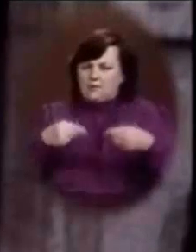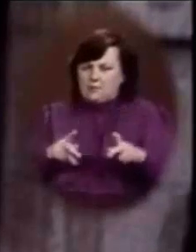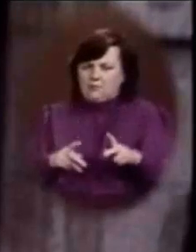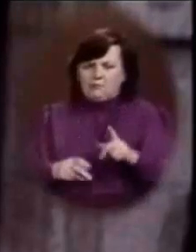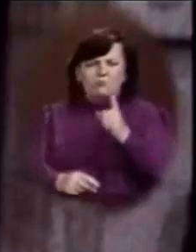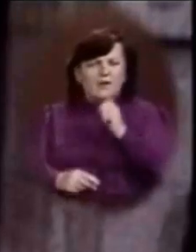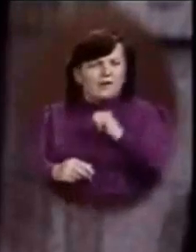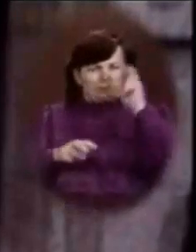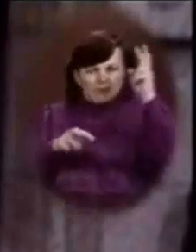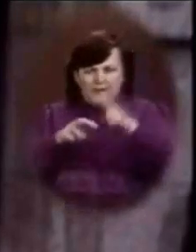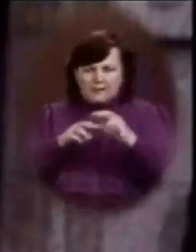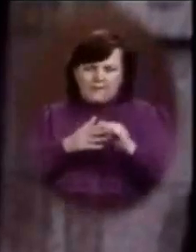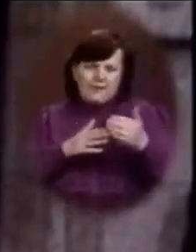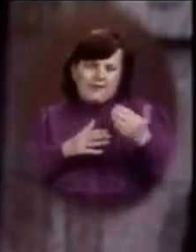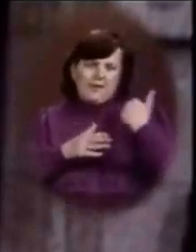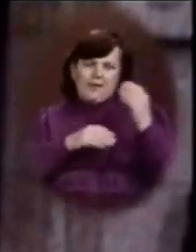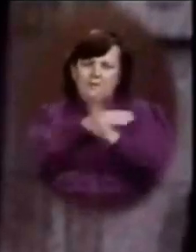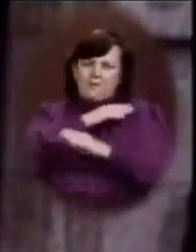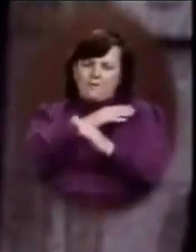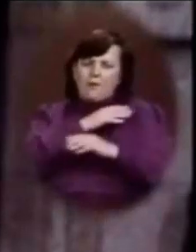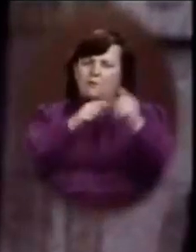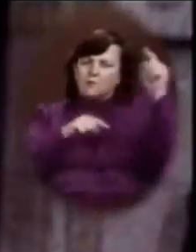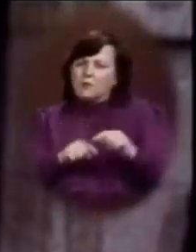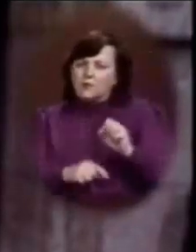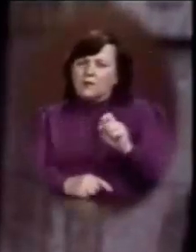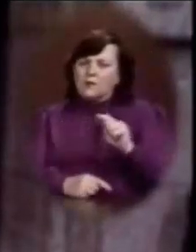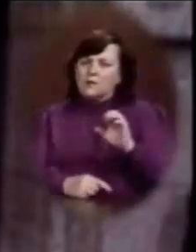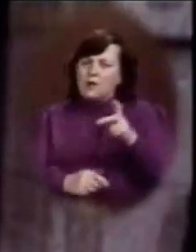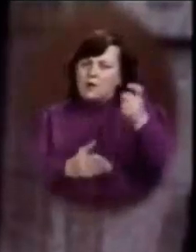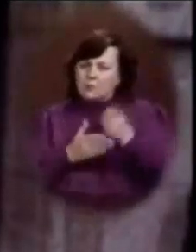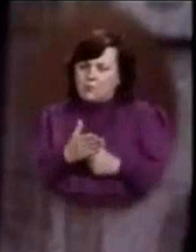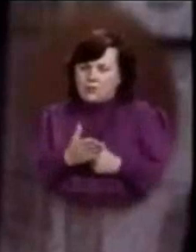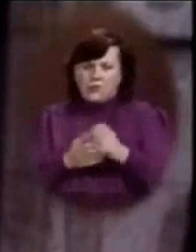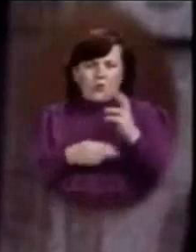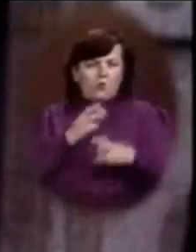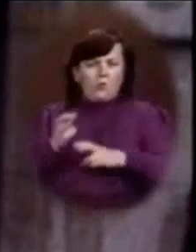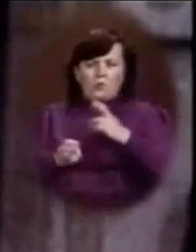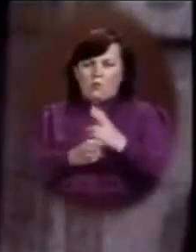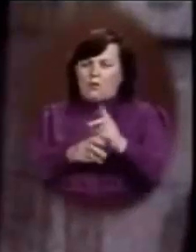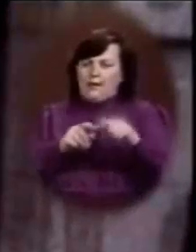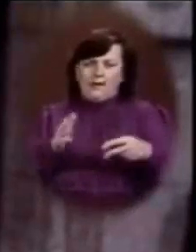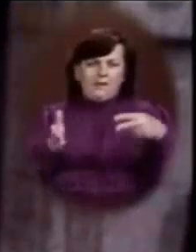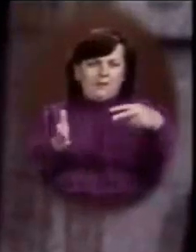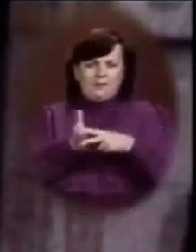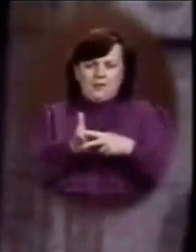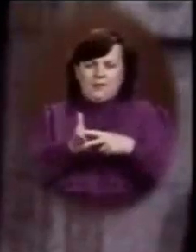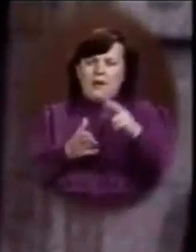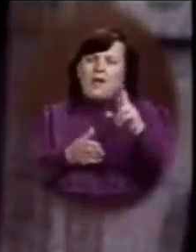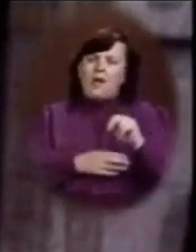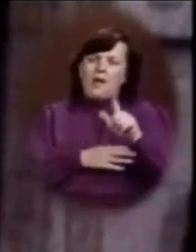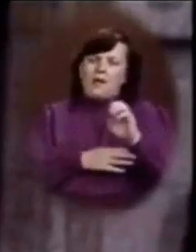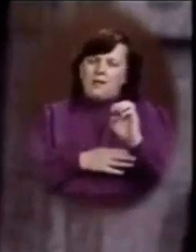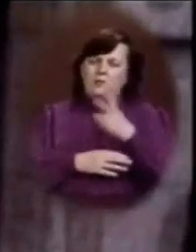shock of last autumn's fall in stock prices so well if our policies had not been built on sure